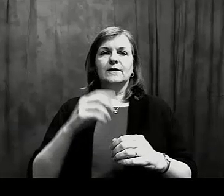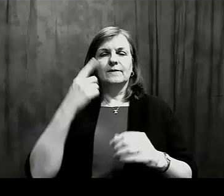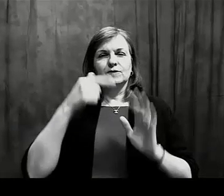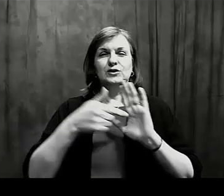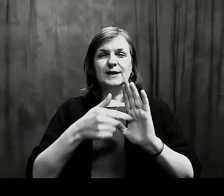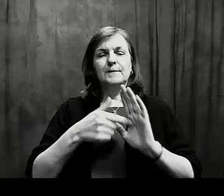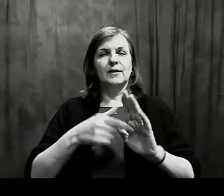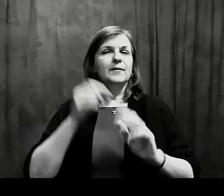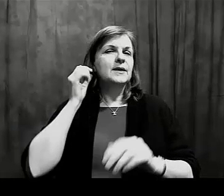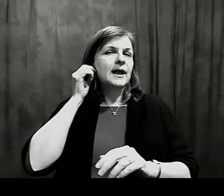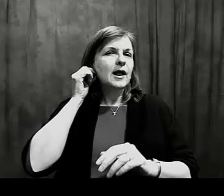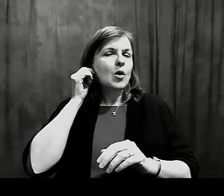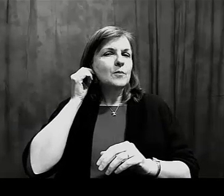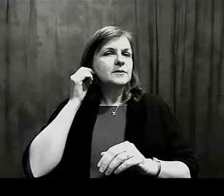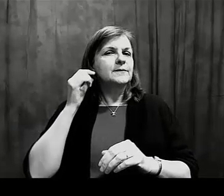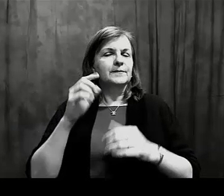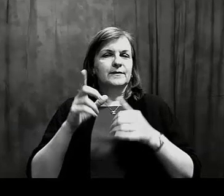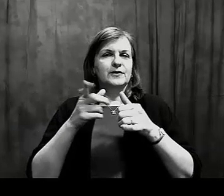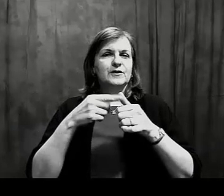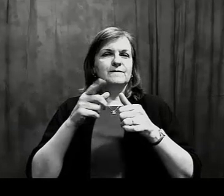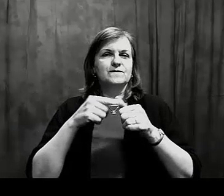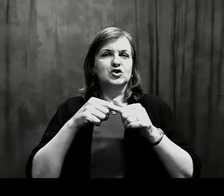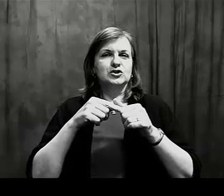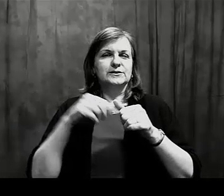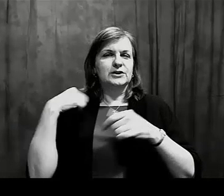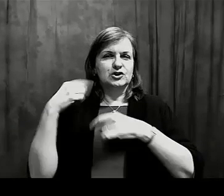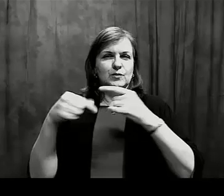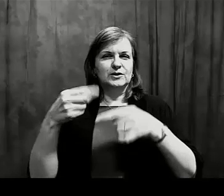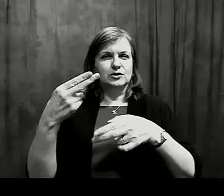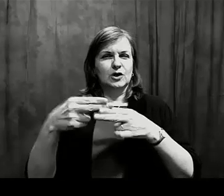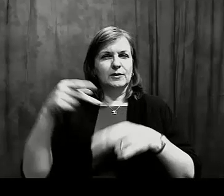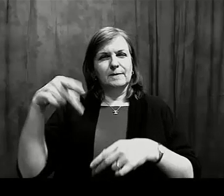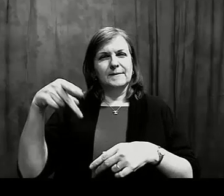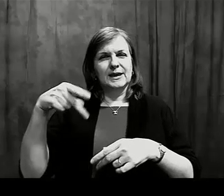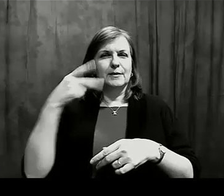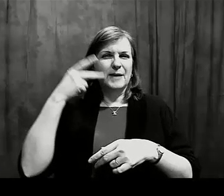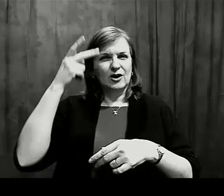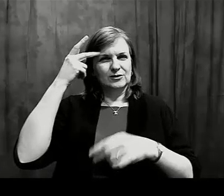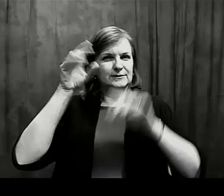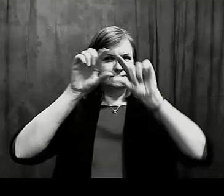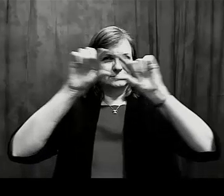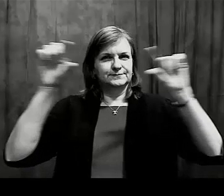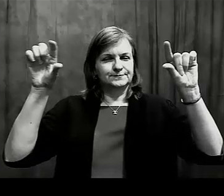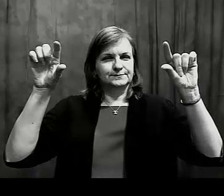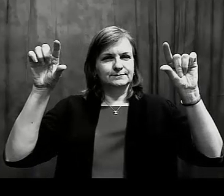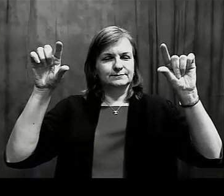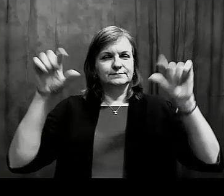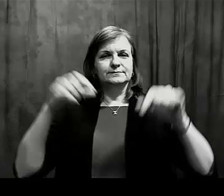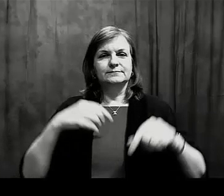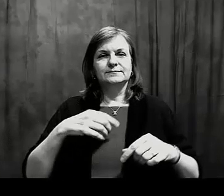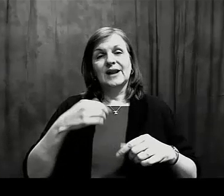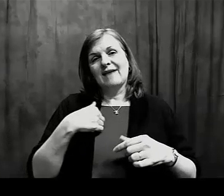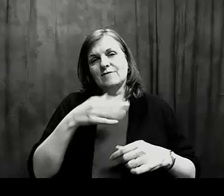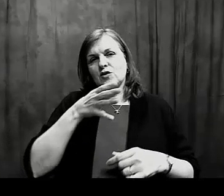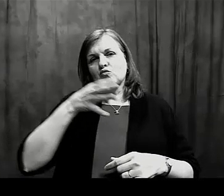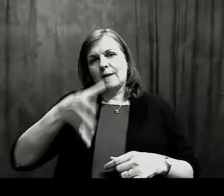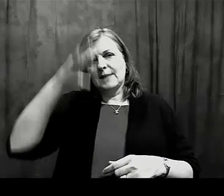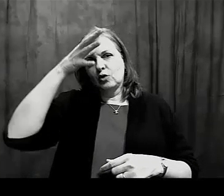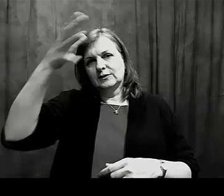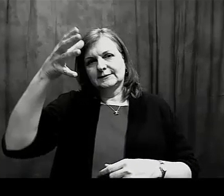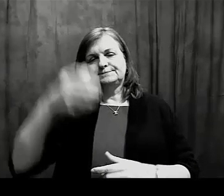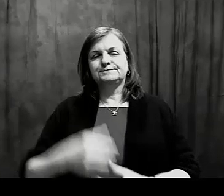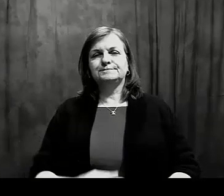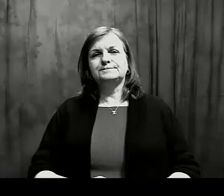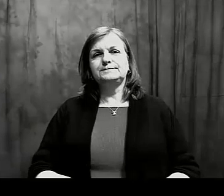okay? So in this case, looking at earlobes, in a first generation, so this is our P generation, we